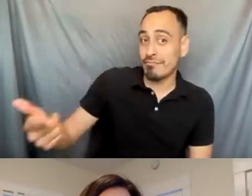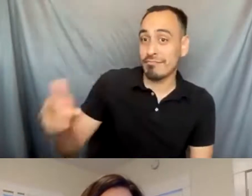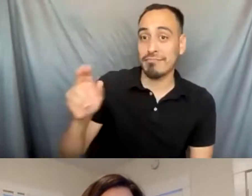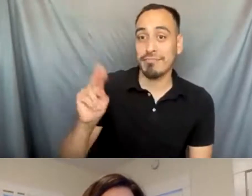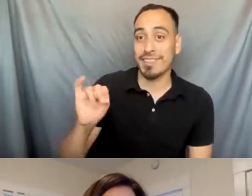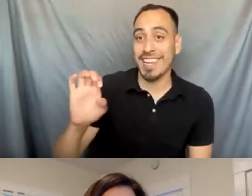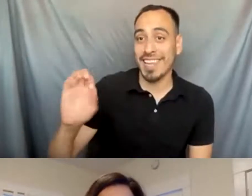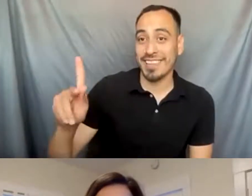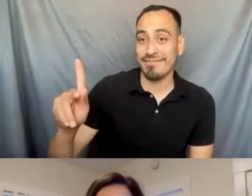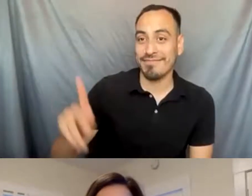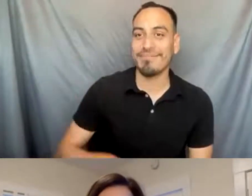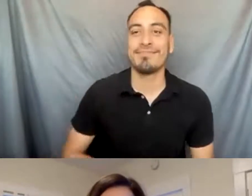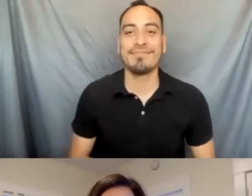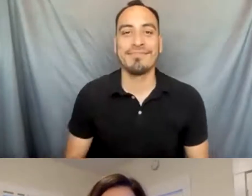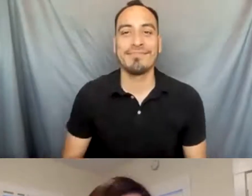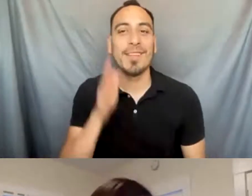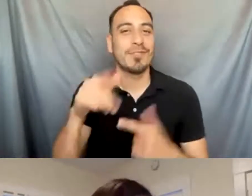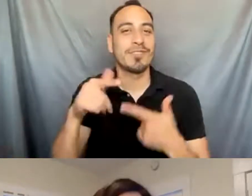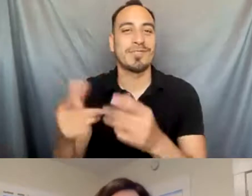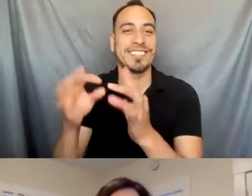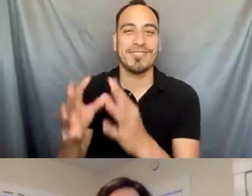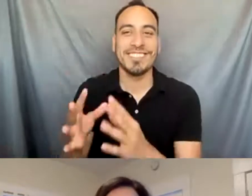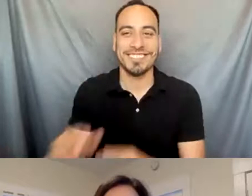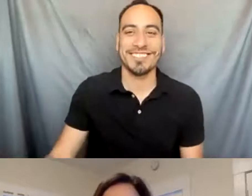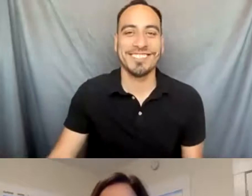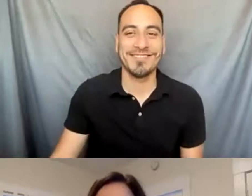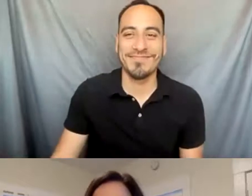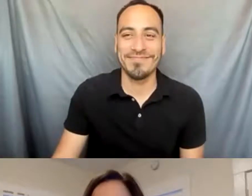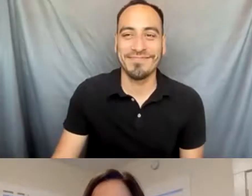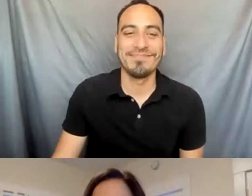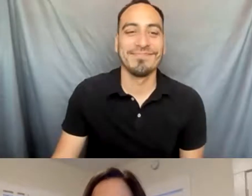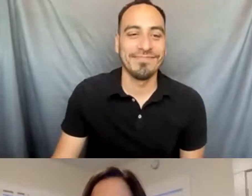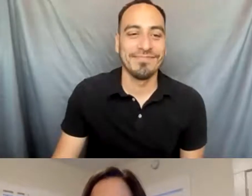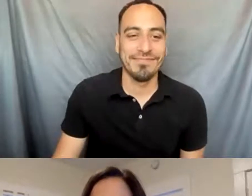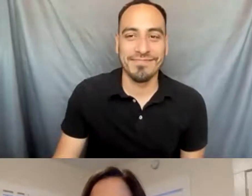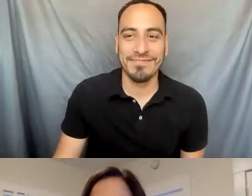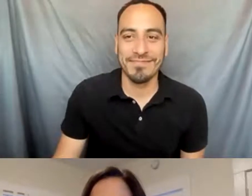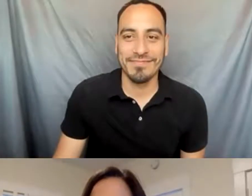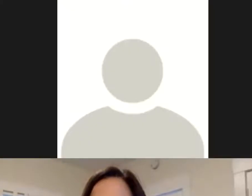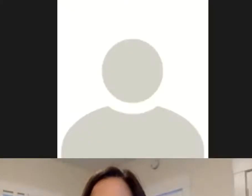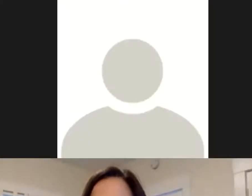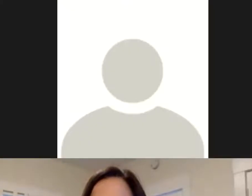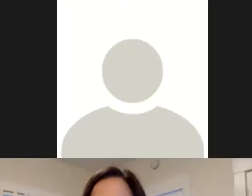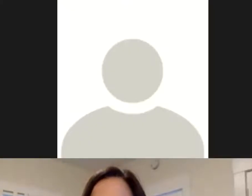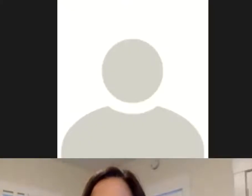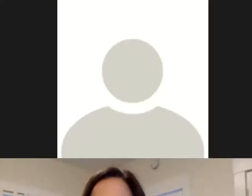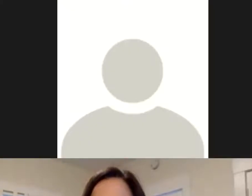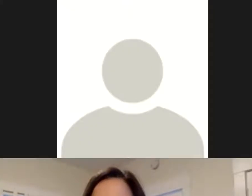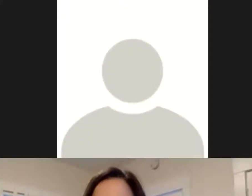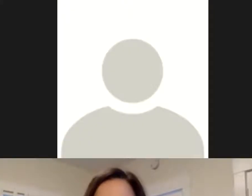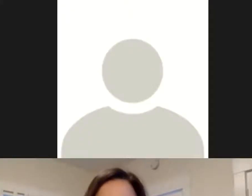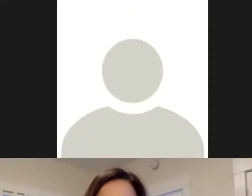Hi, everyone. Nick Murray with Sacramento County Public Health. A little bit of a change of role for me as I've been in the host chair a couple of